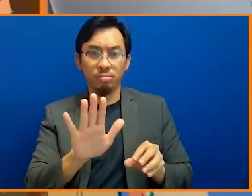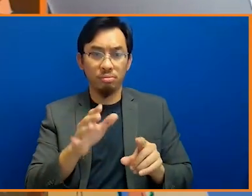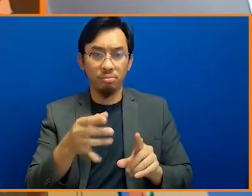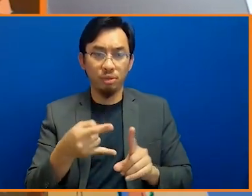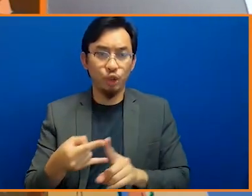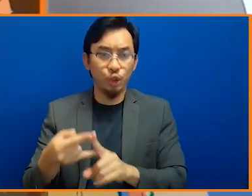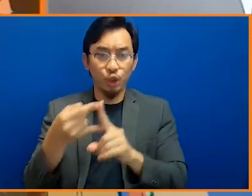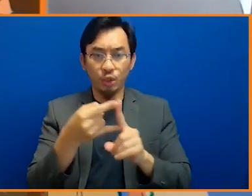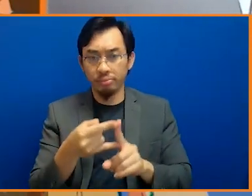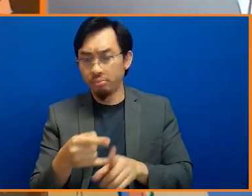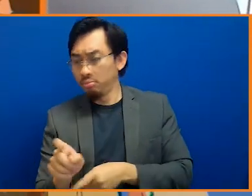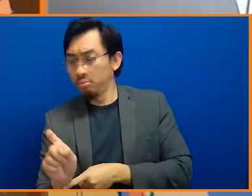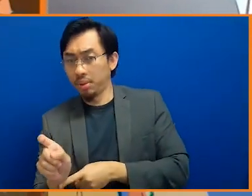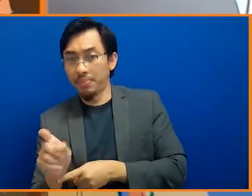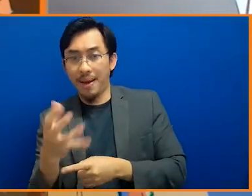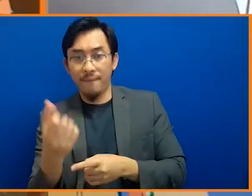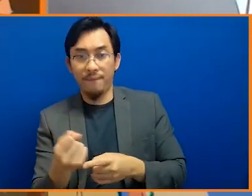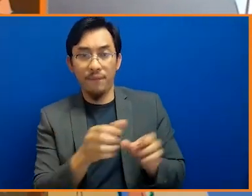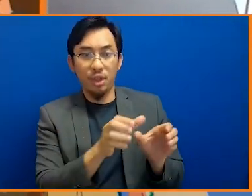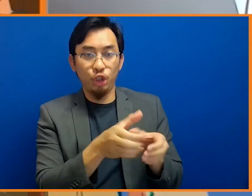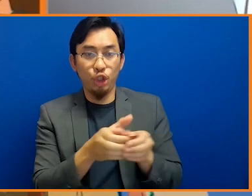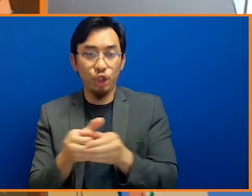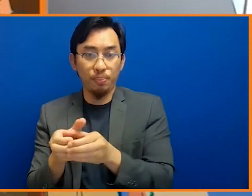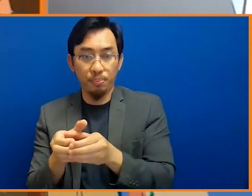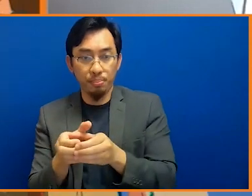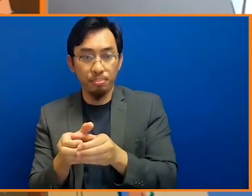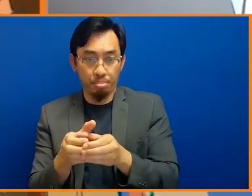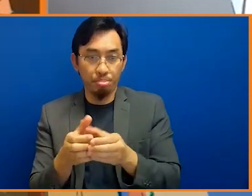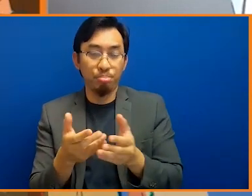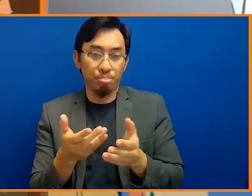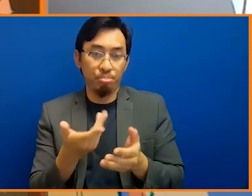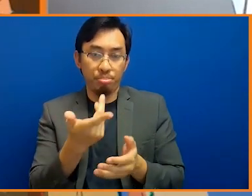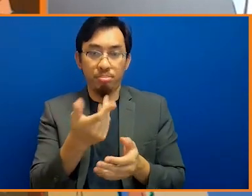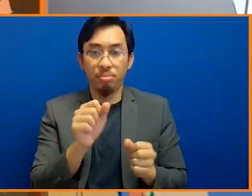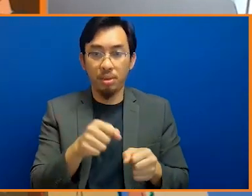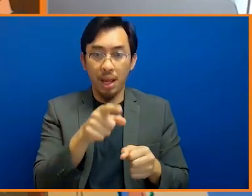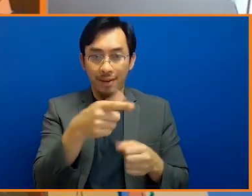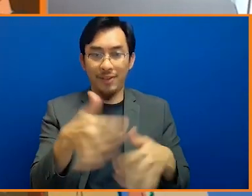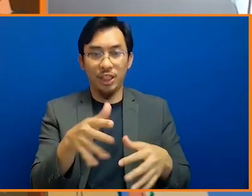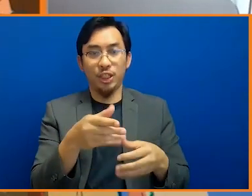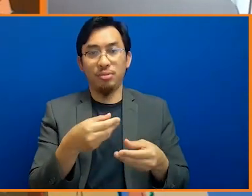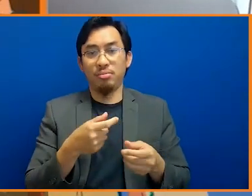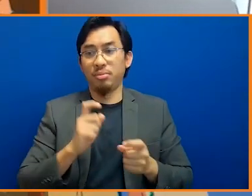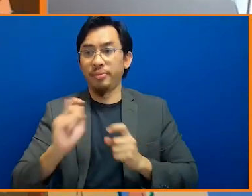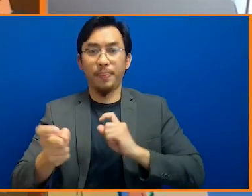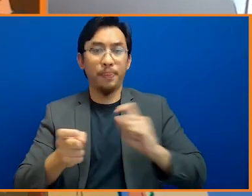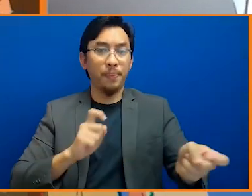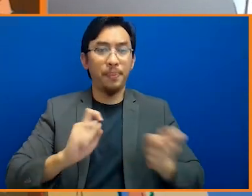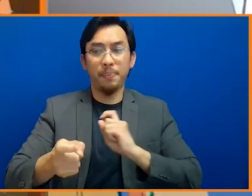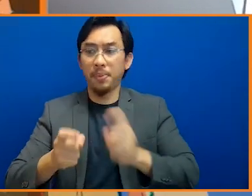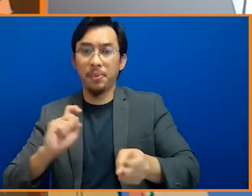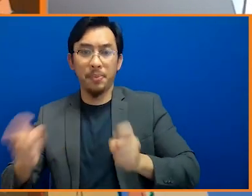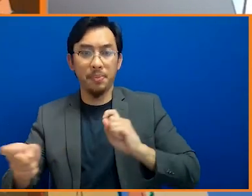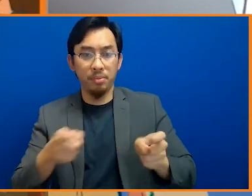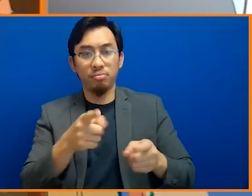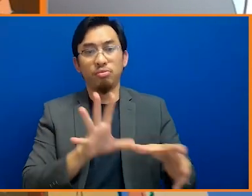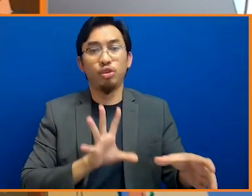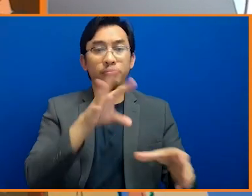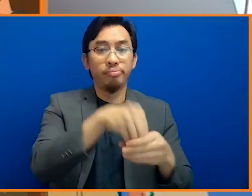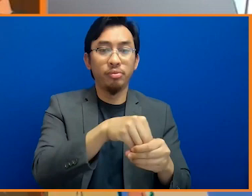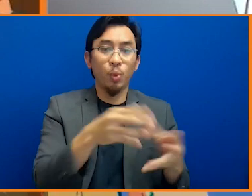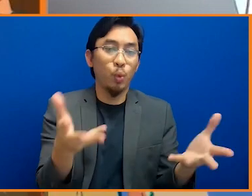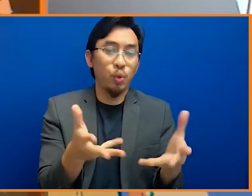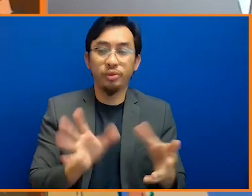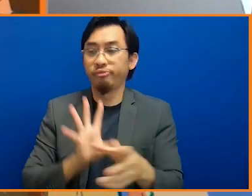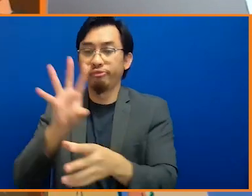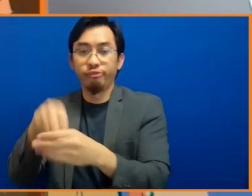your Zoom. You have the breakout rooms, and then please choose the one that we already assigned. Where is your name, and